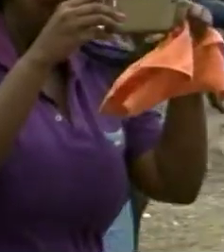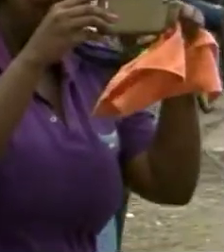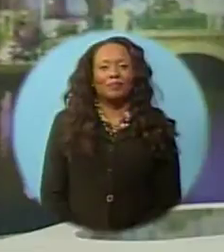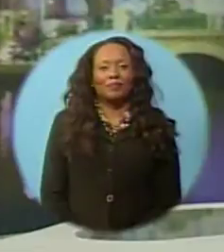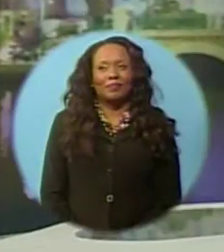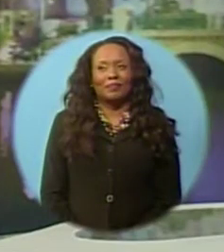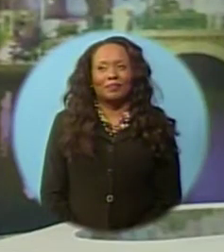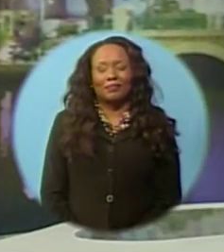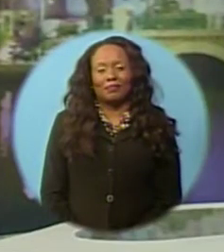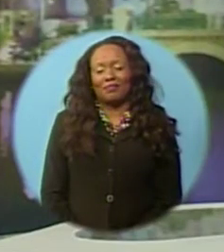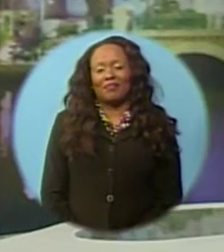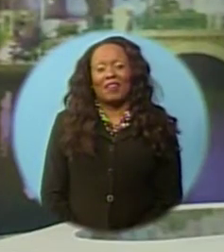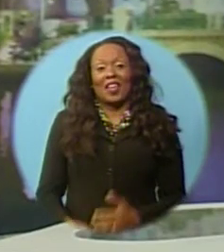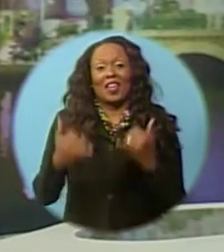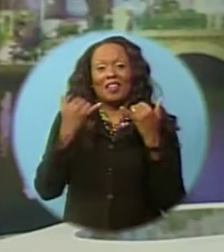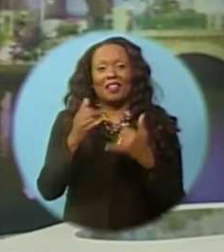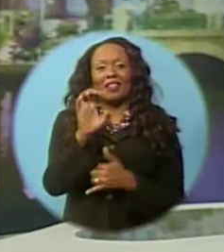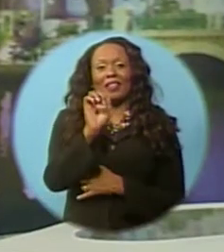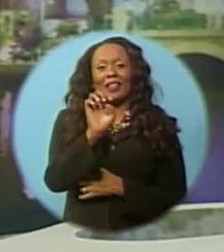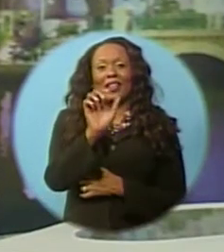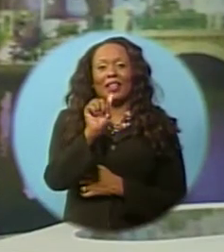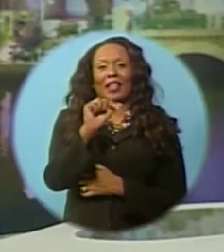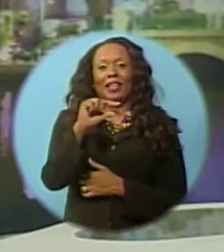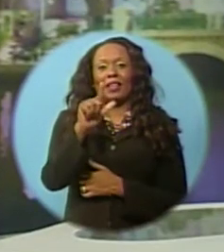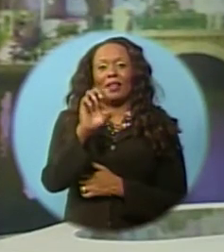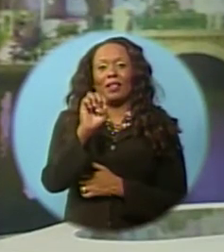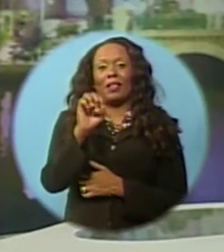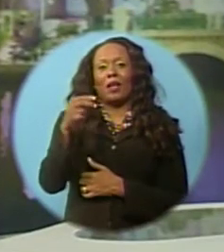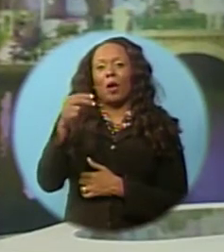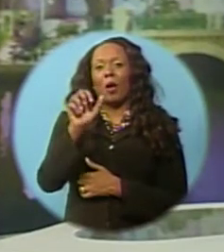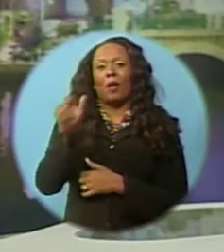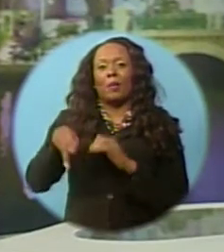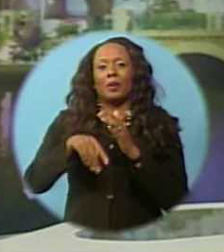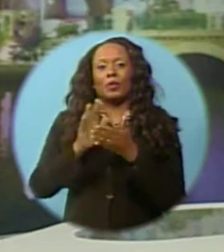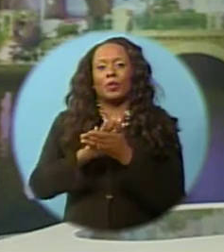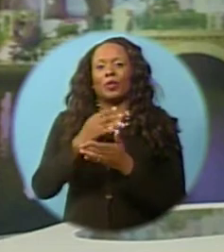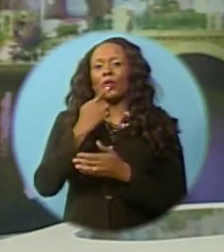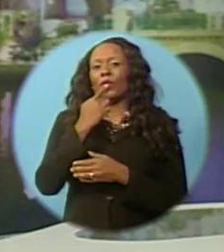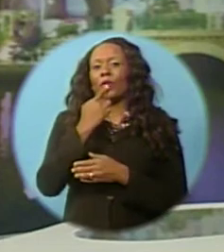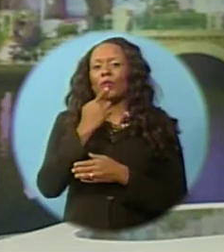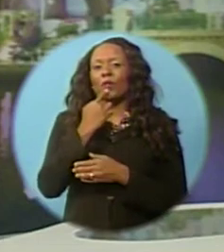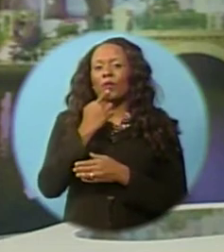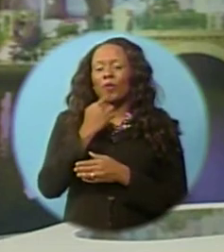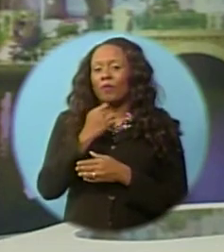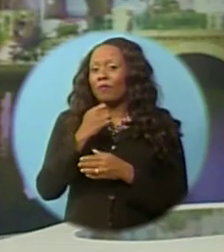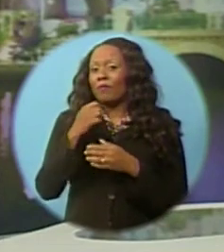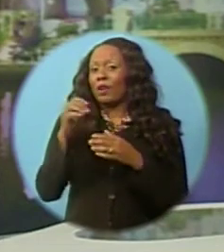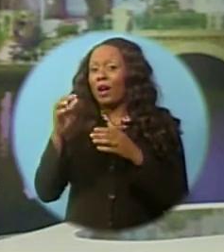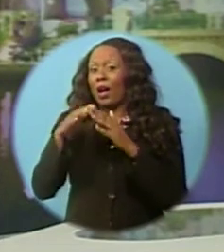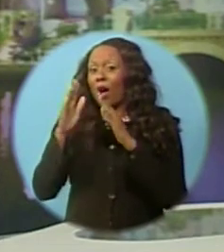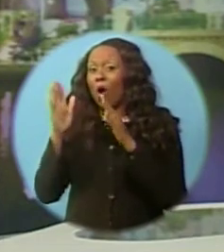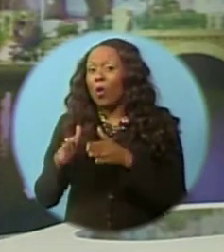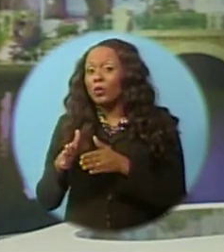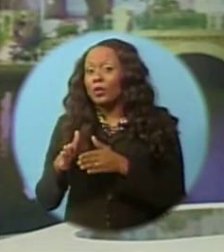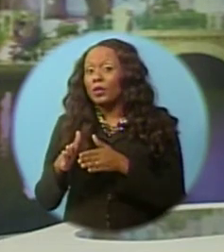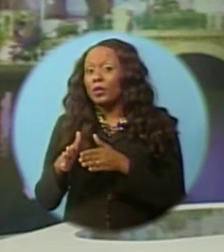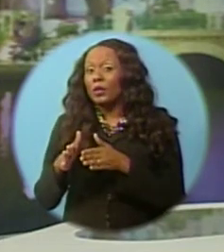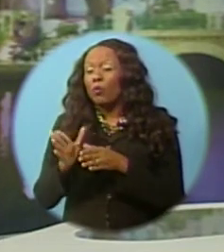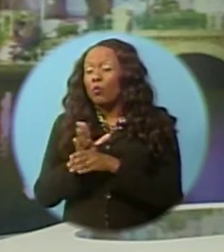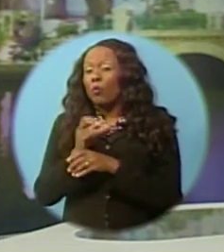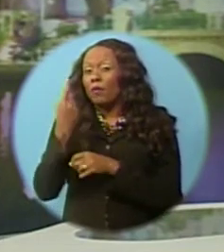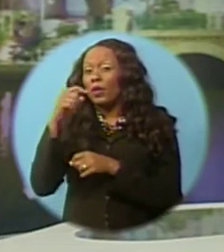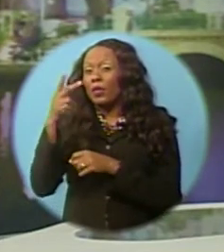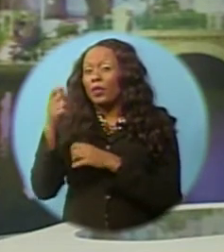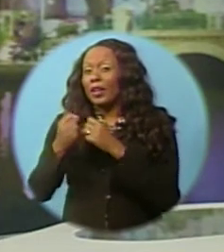Sports. Thanks, Damien. Meanwhile, at Eagle Hall, Red House were prevented from completing the three-peat as Yellow emerged